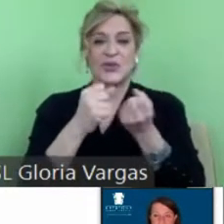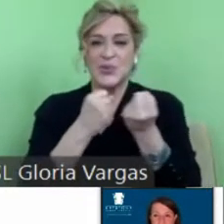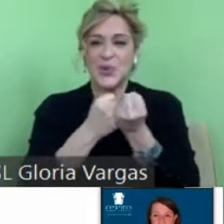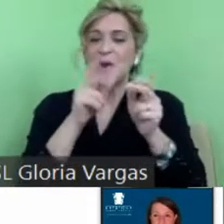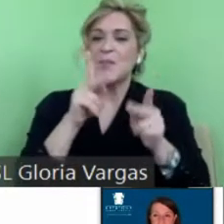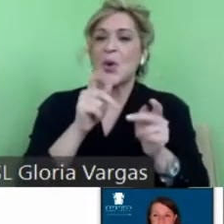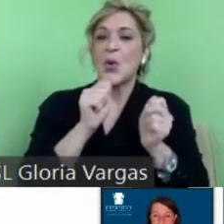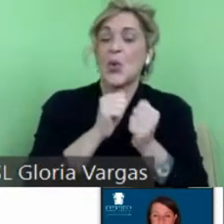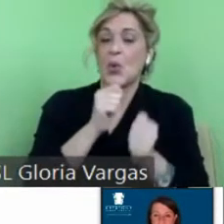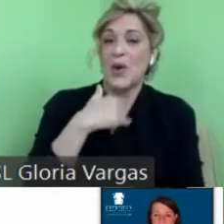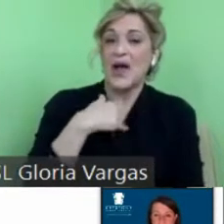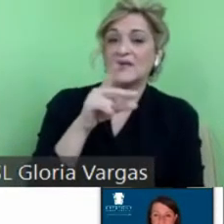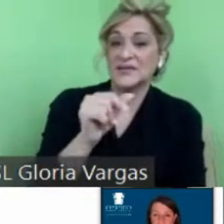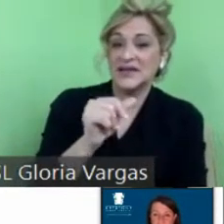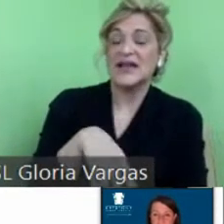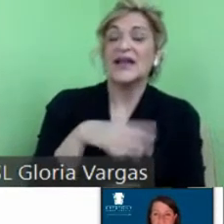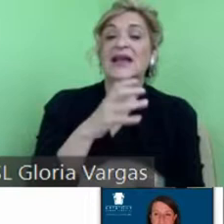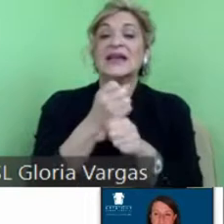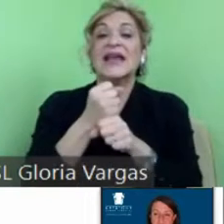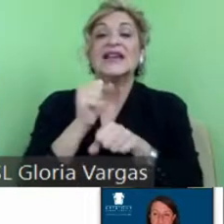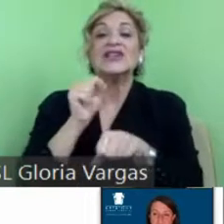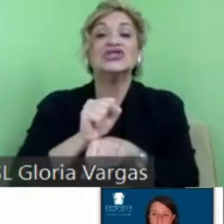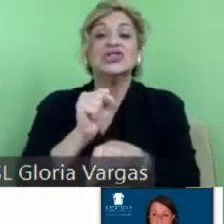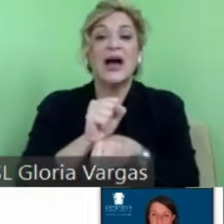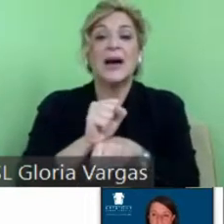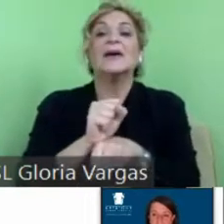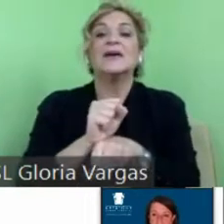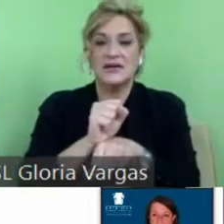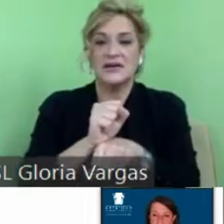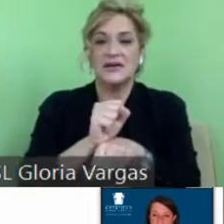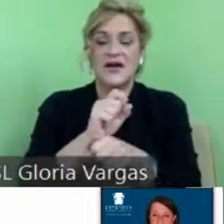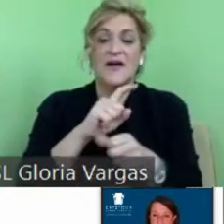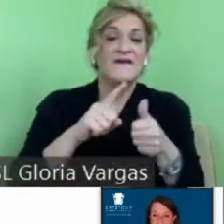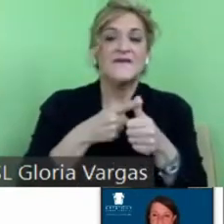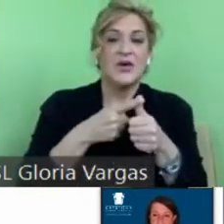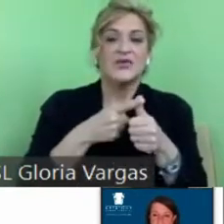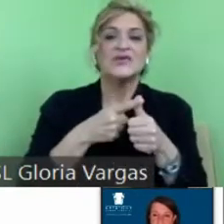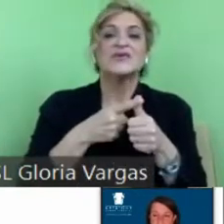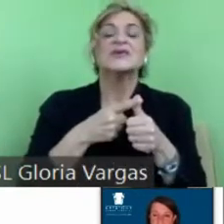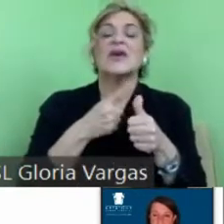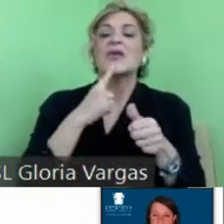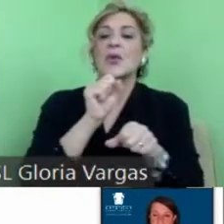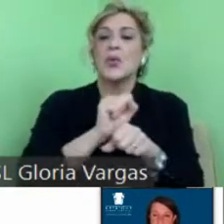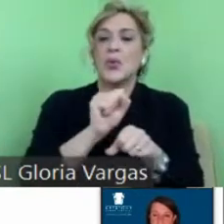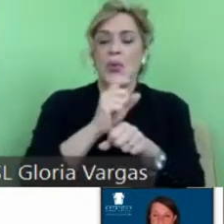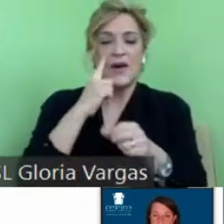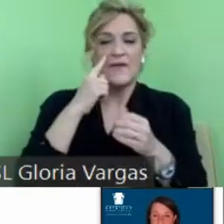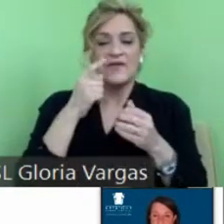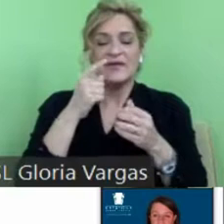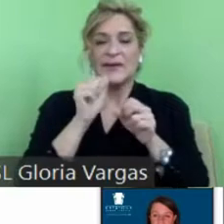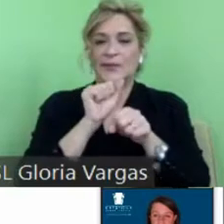with disabilities to get a job are as following. First of all, the road to employment of persons with